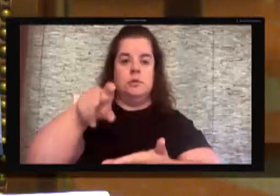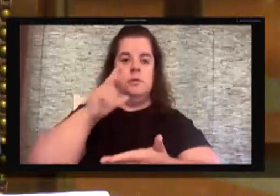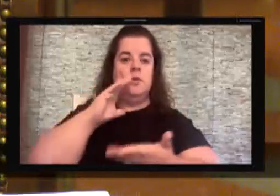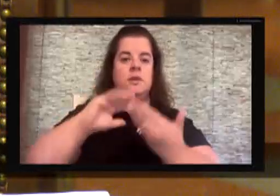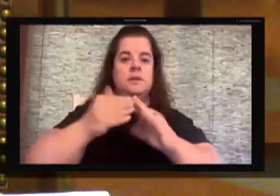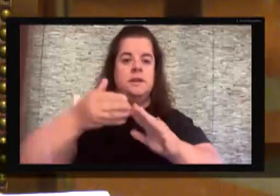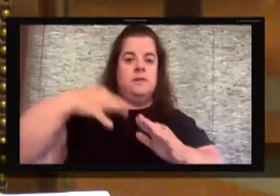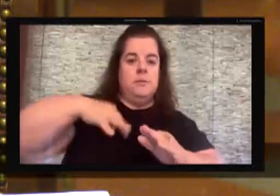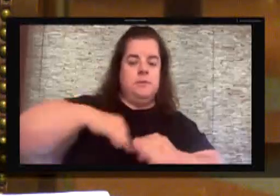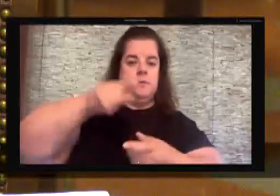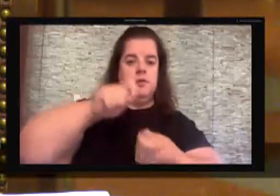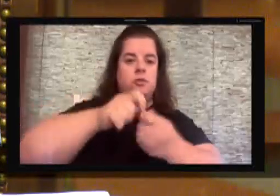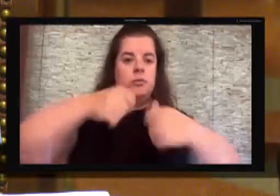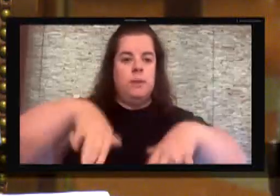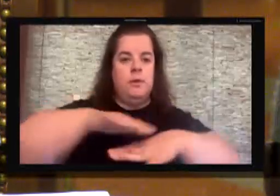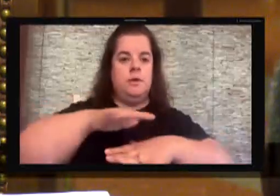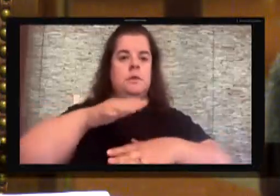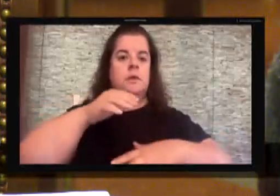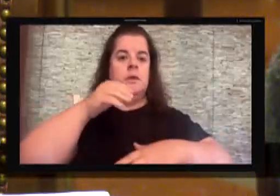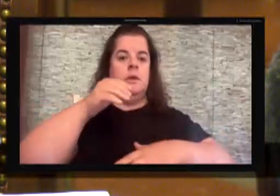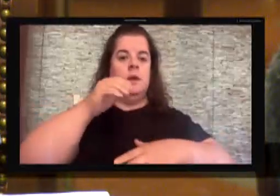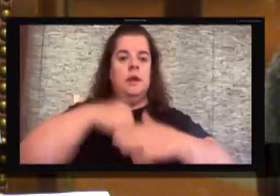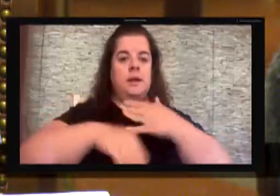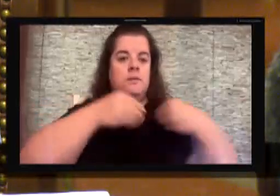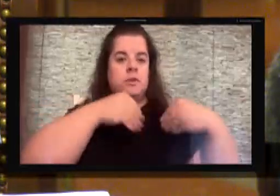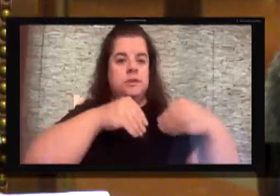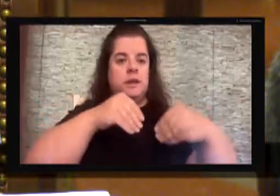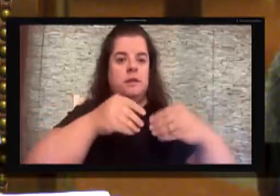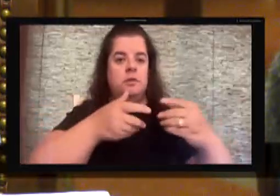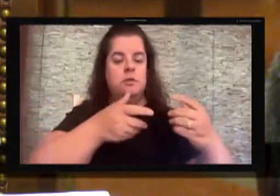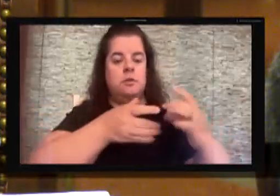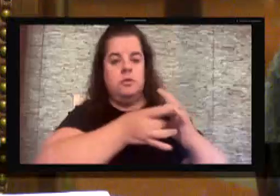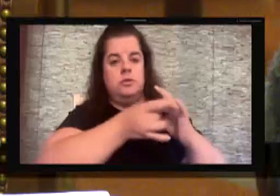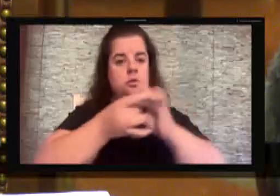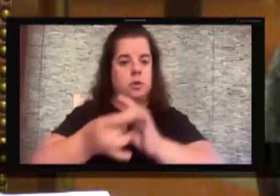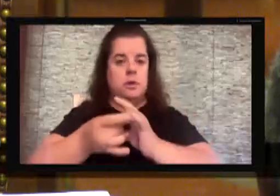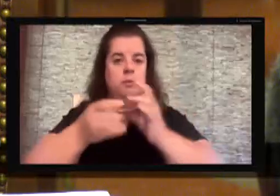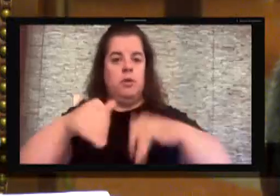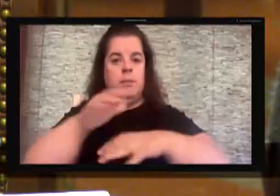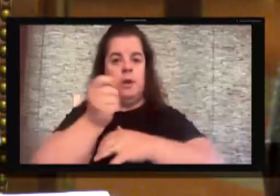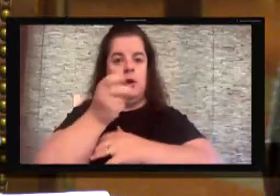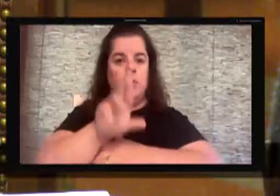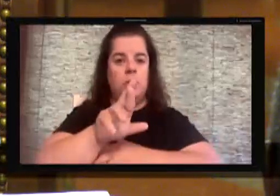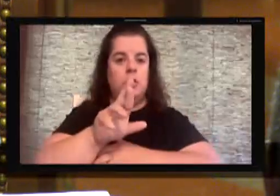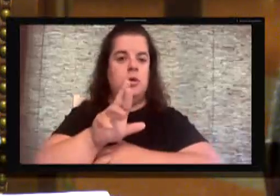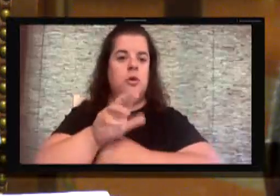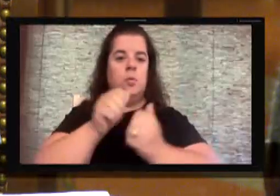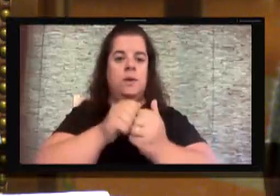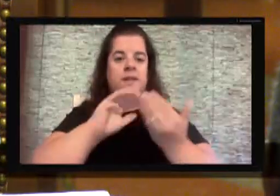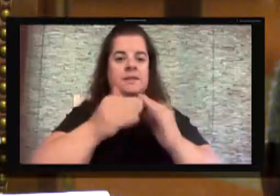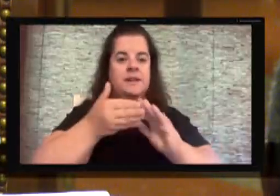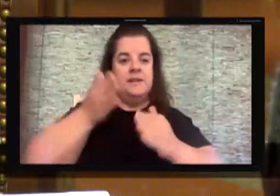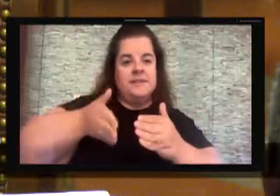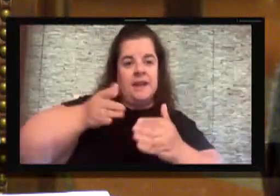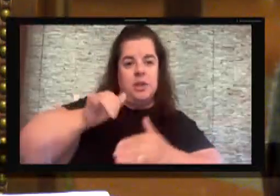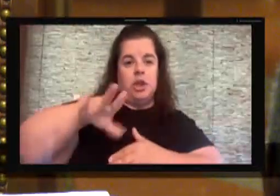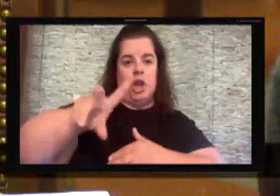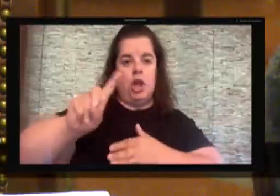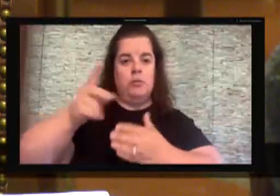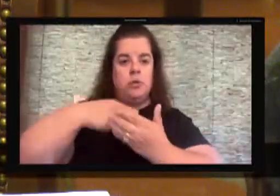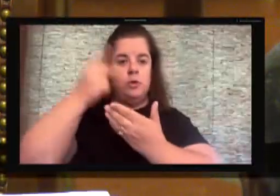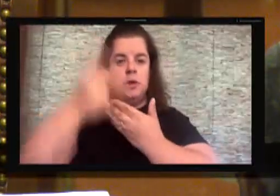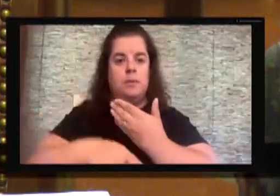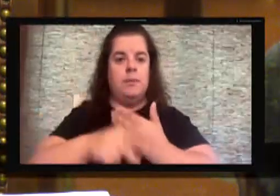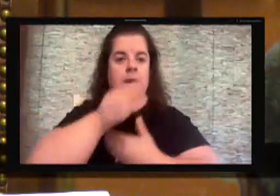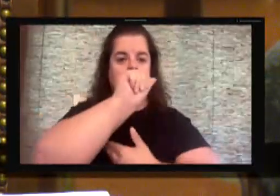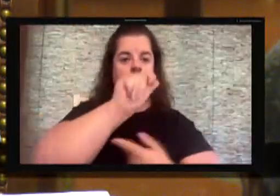City of Pittsburgh of certain property having been placed for sale to adjoining property owners in conjunction with the City of Pittsburgh Side Yard Program, items